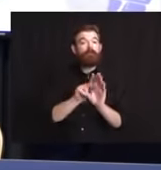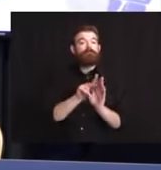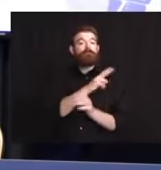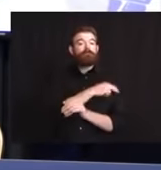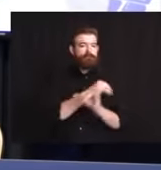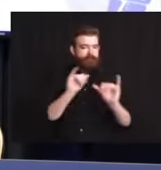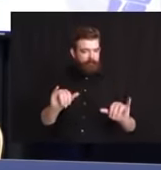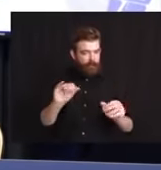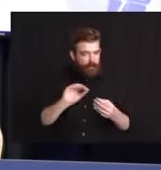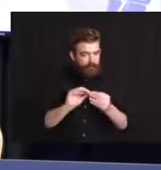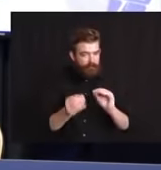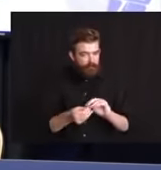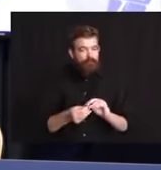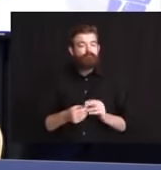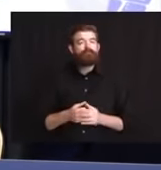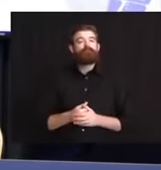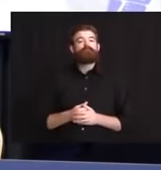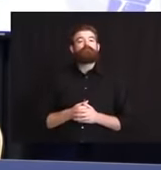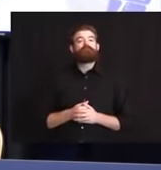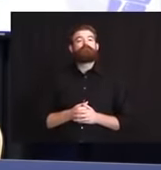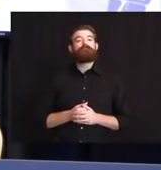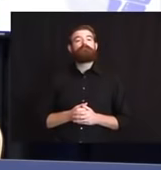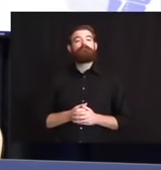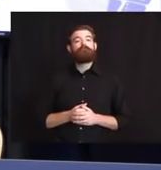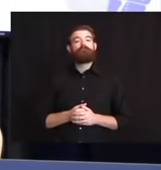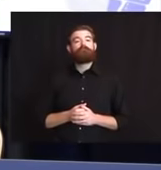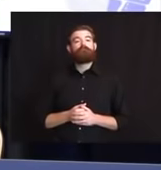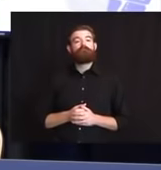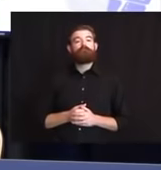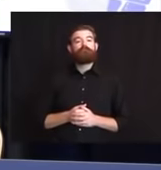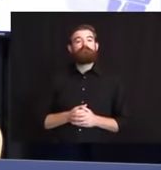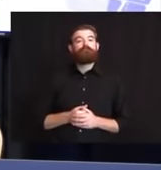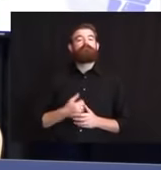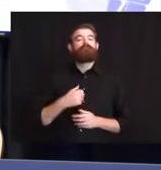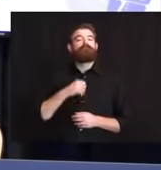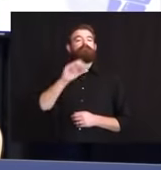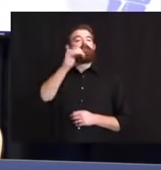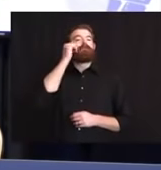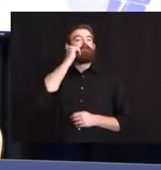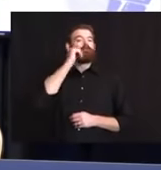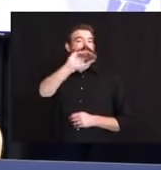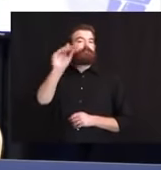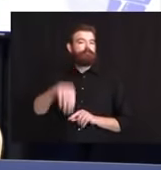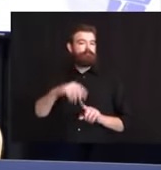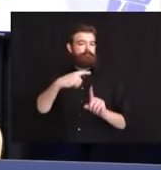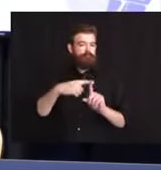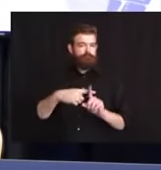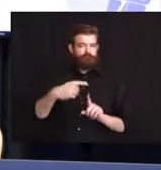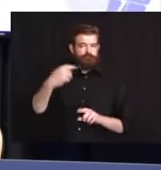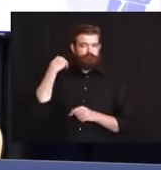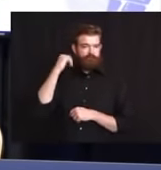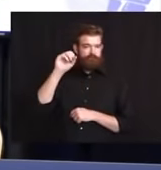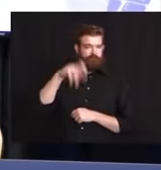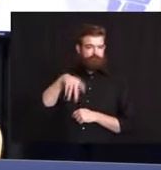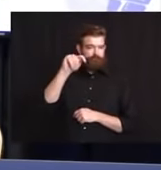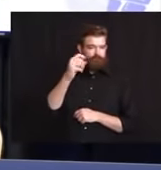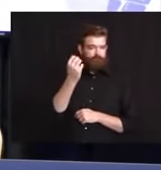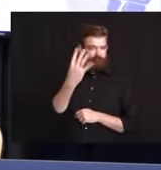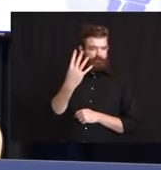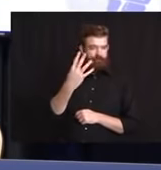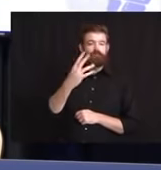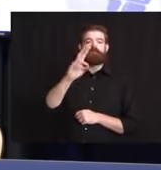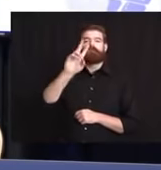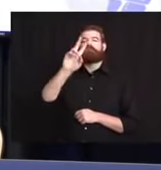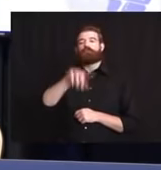hospitals. Our daily percent positivity as of September 14th is 2.19%. The